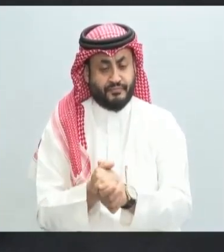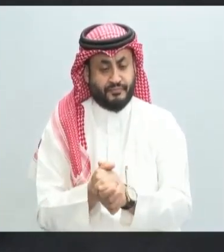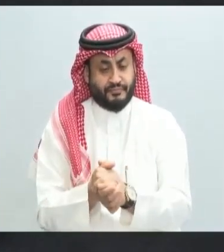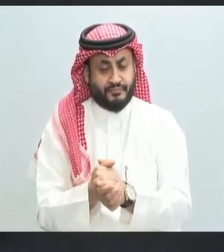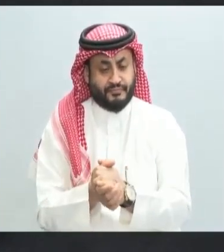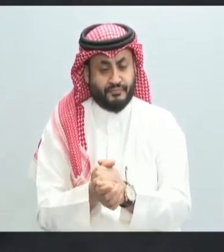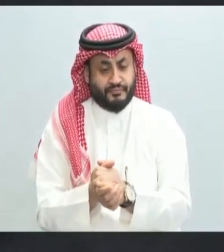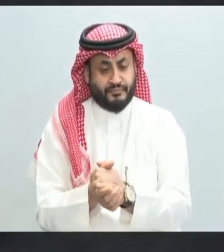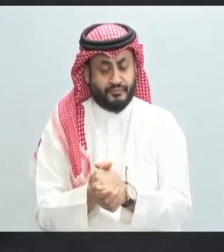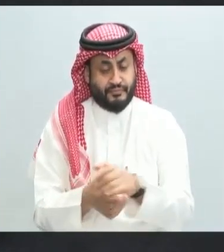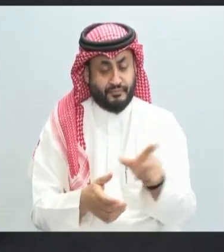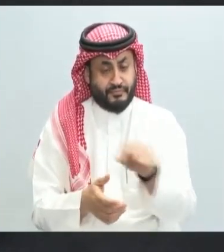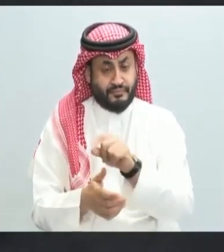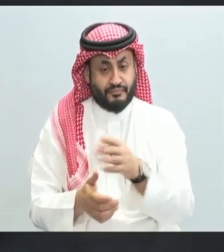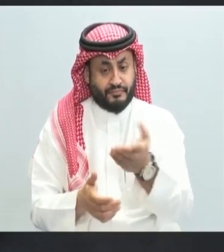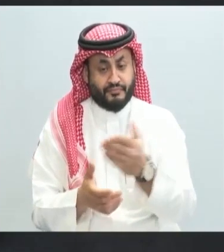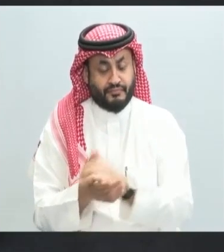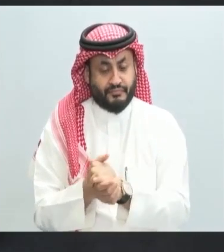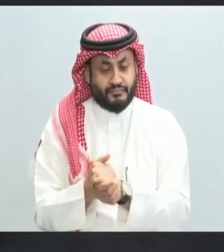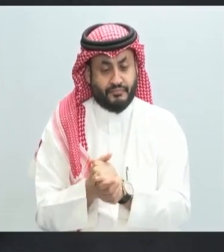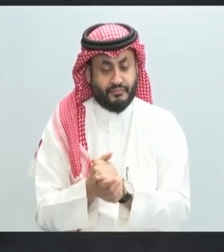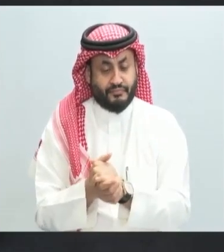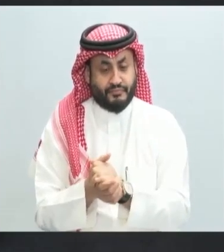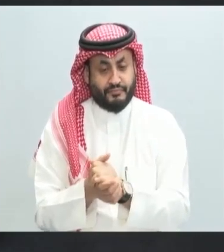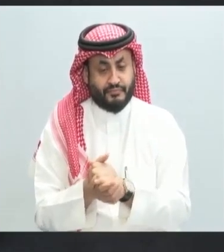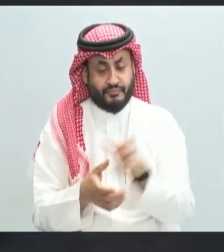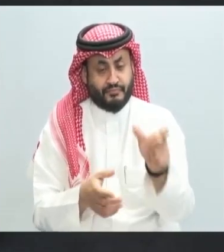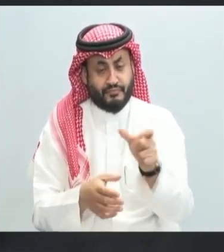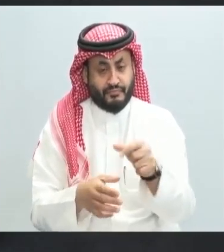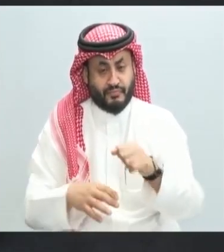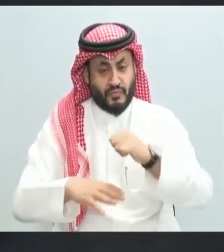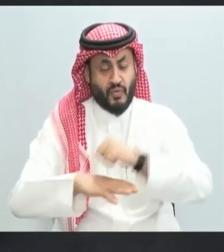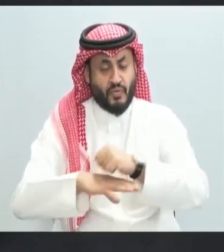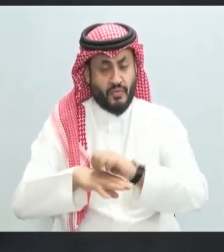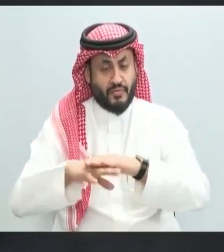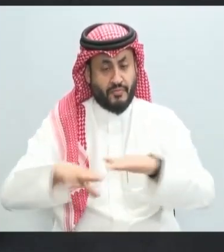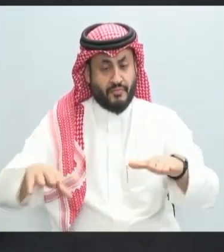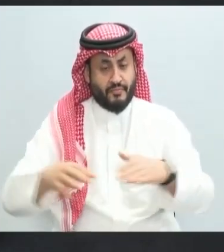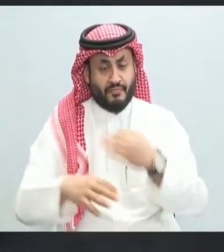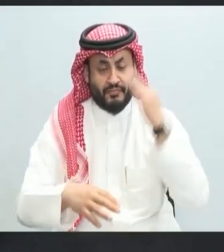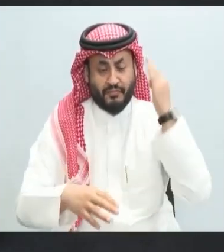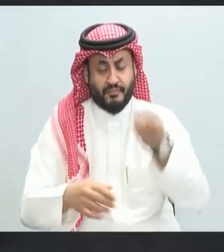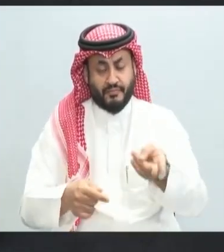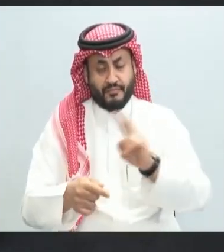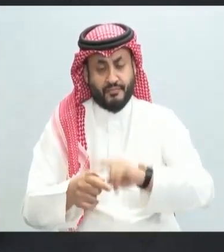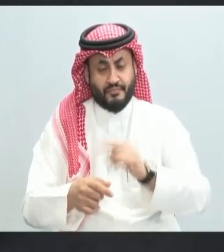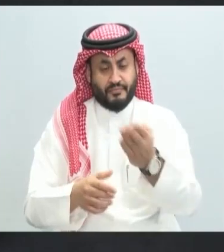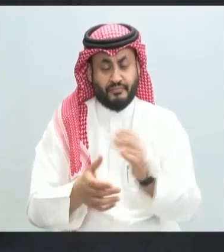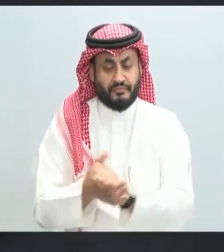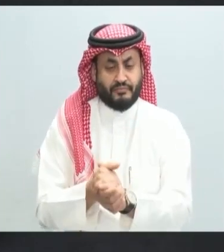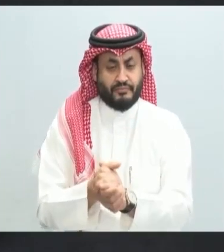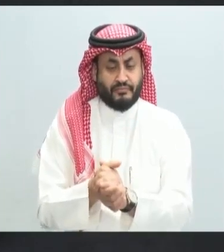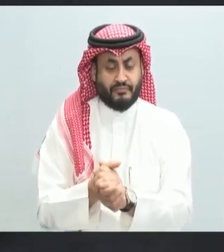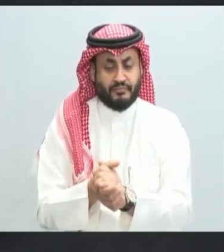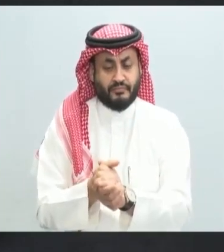about exactly the same things, which is things on your desk. Let's listen to this chant and try